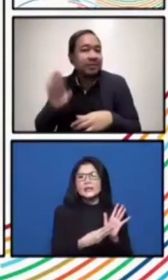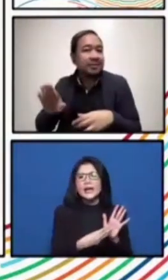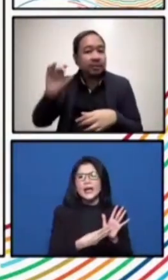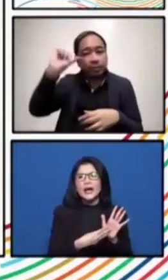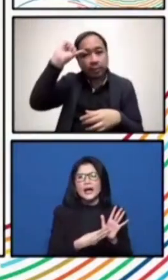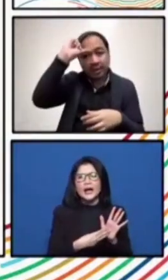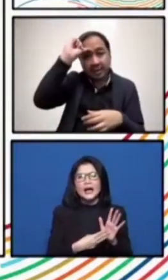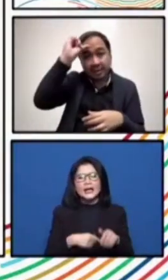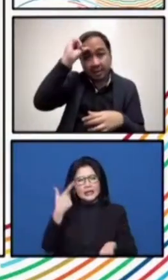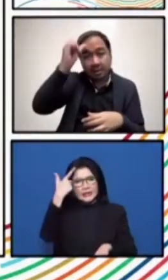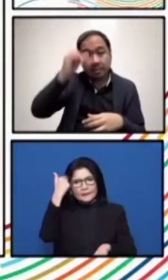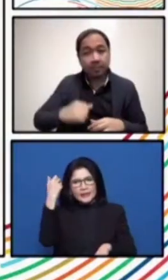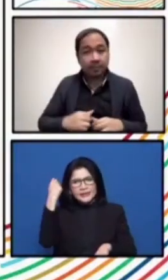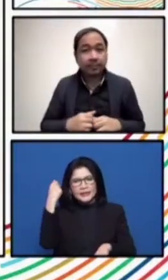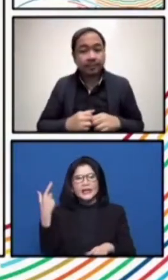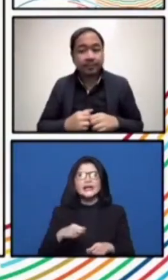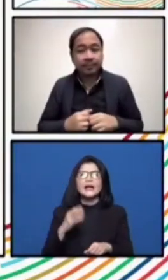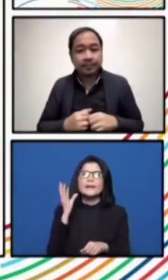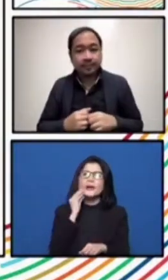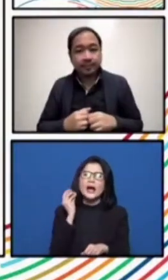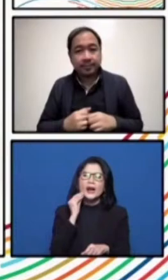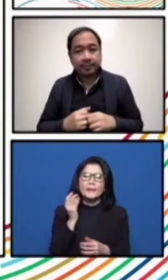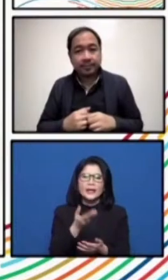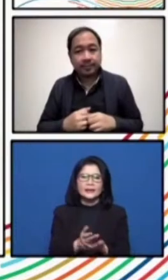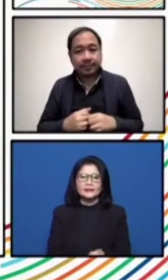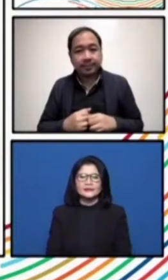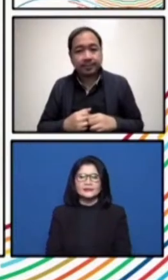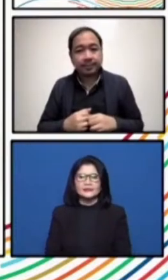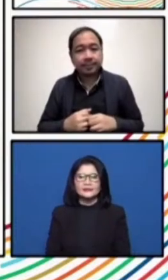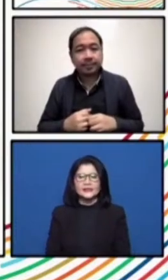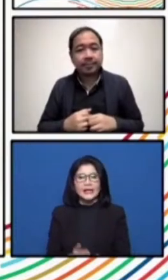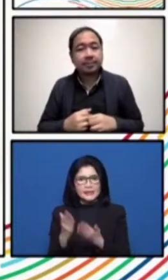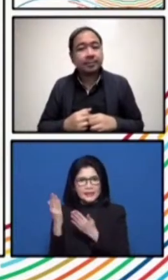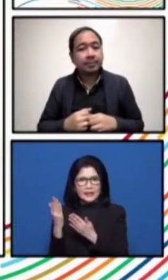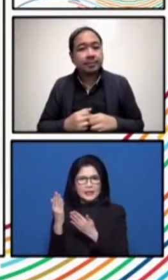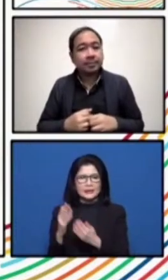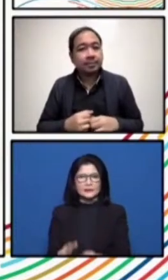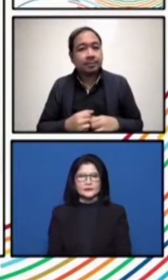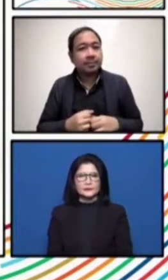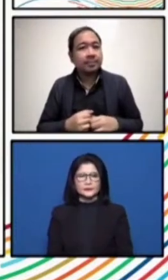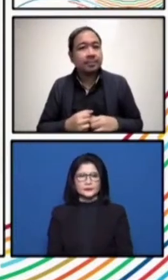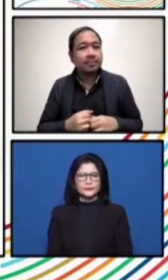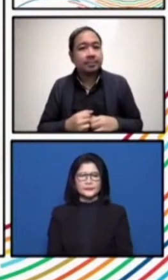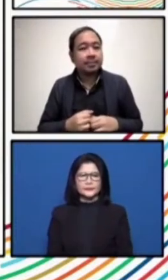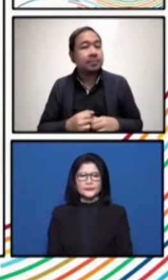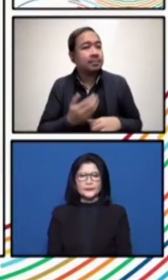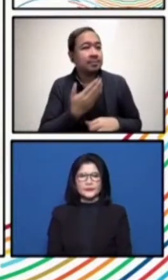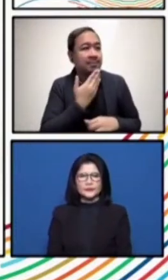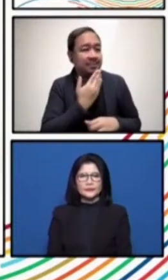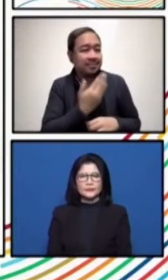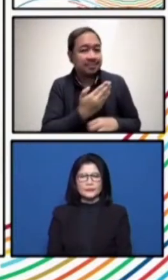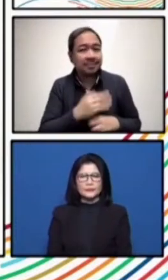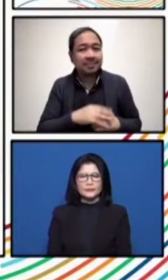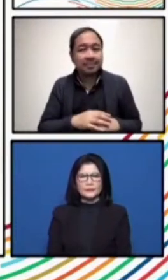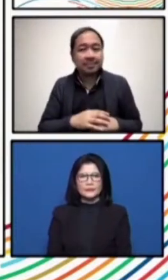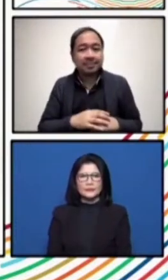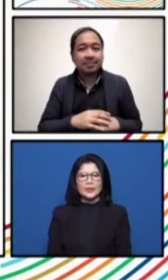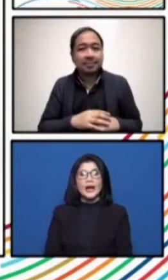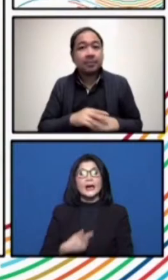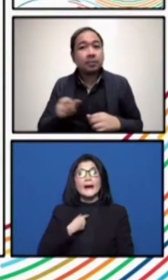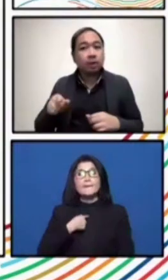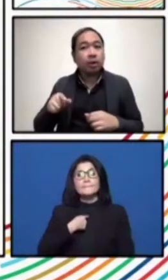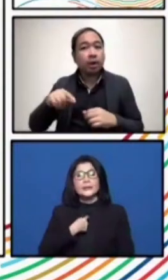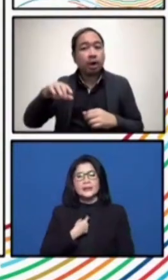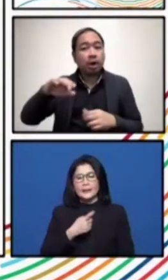India love it you Mr Alex thank you professor we believe that having a comprehensive